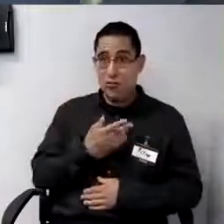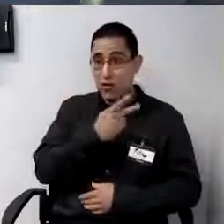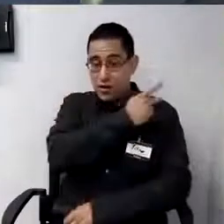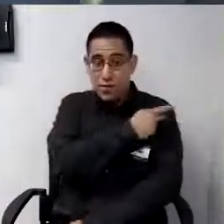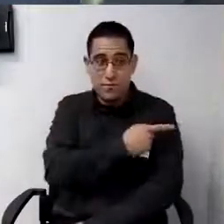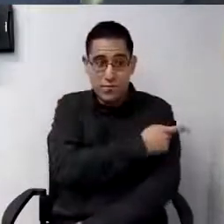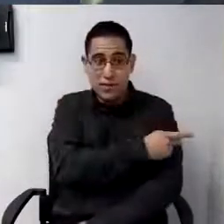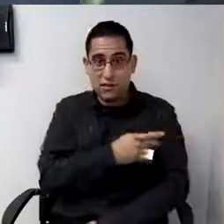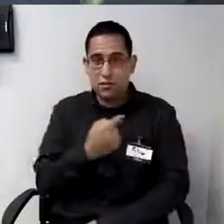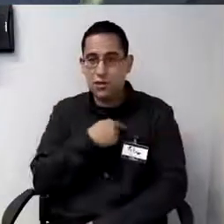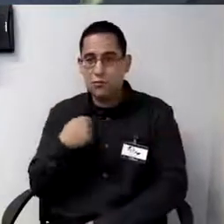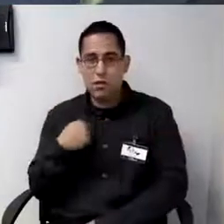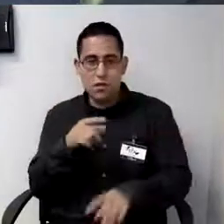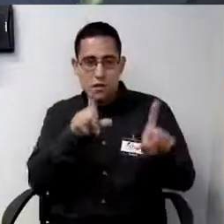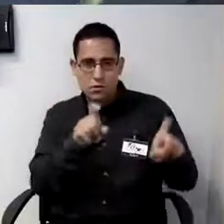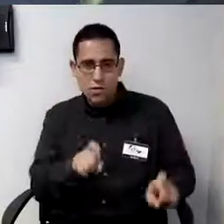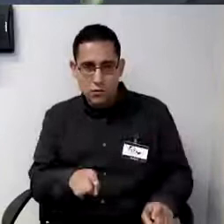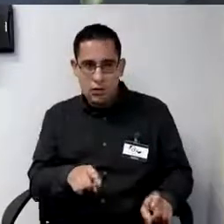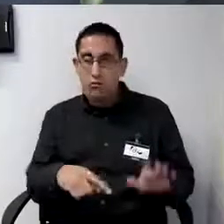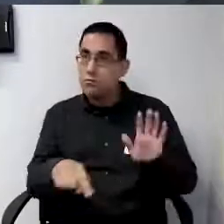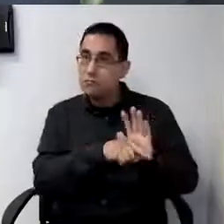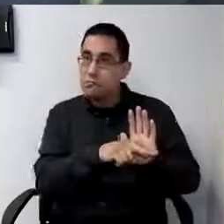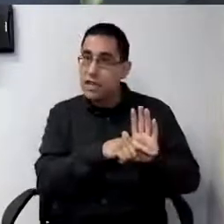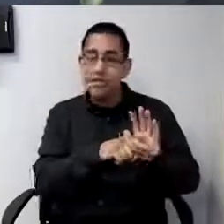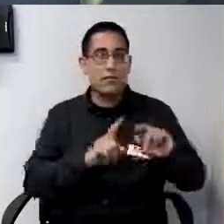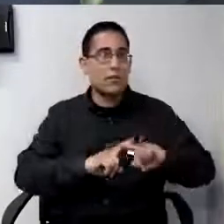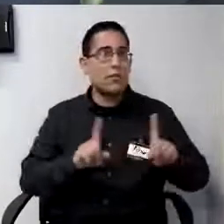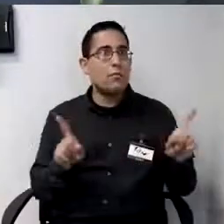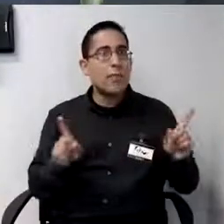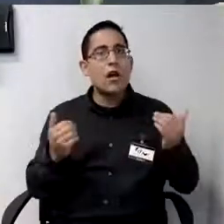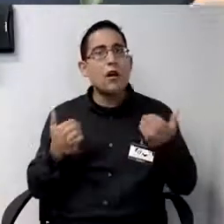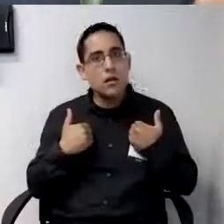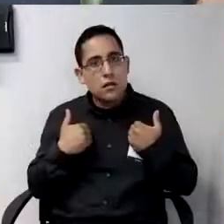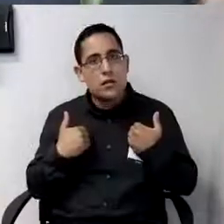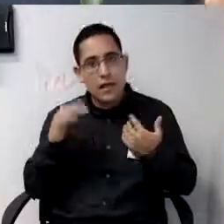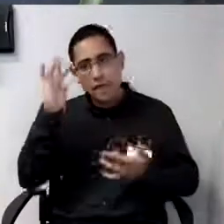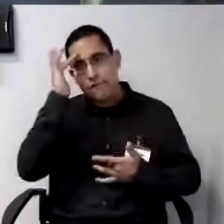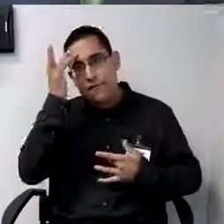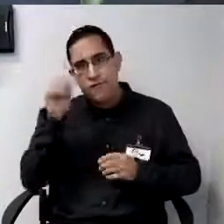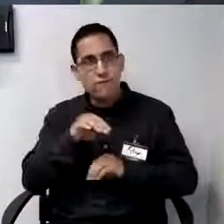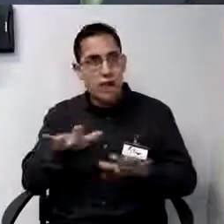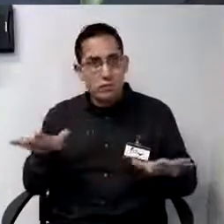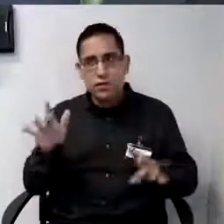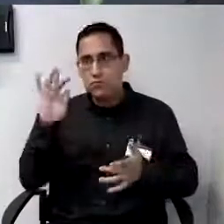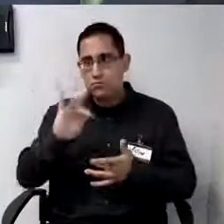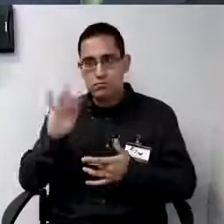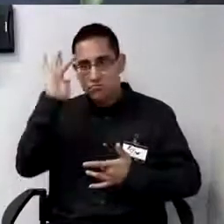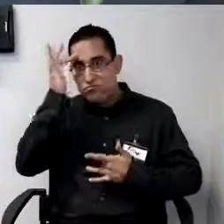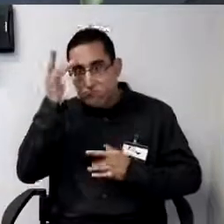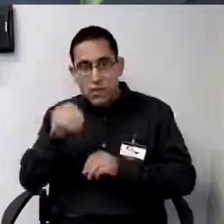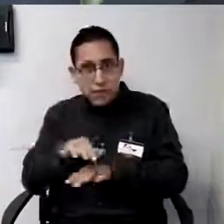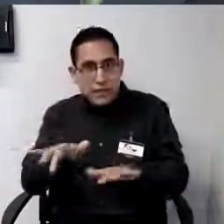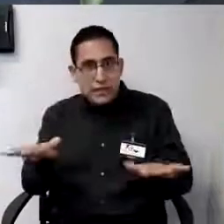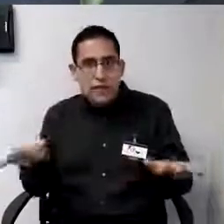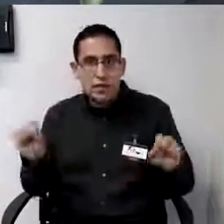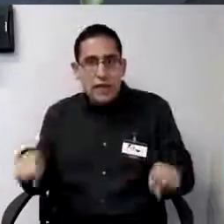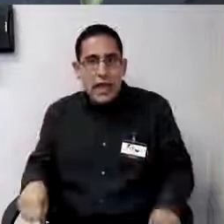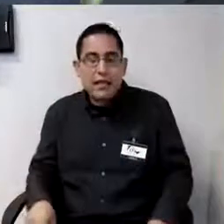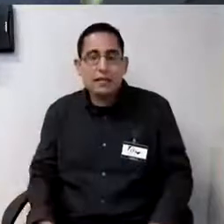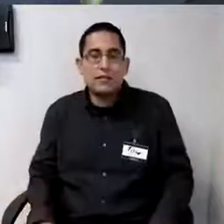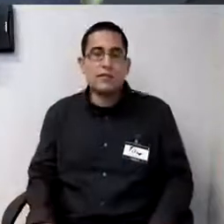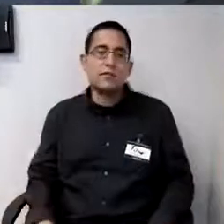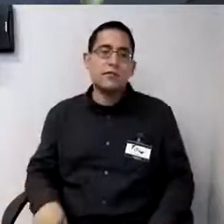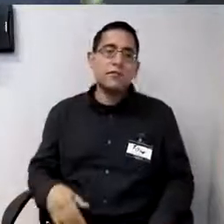they're negative, and yet they have the virus and they're contagious. And so probably the majority of our employees